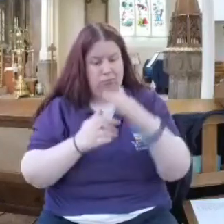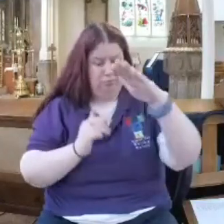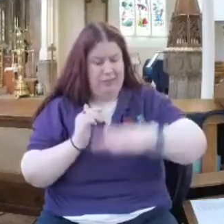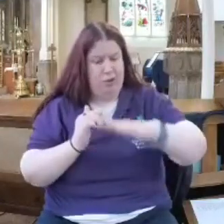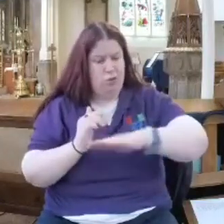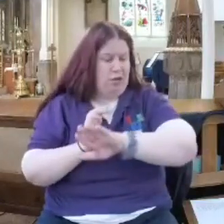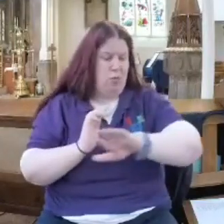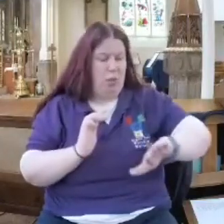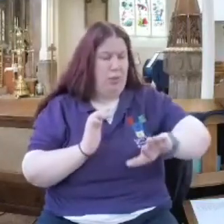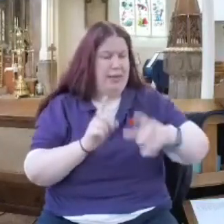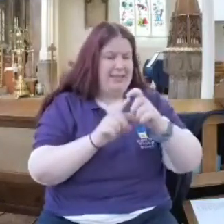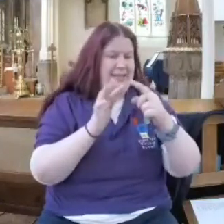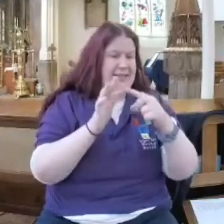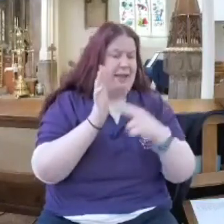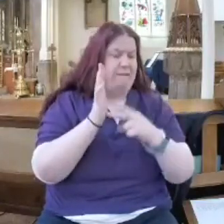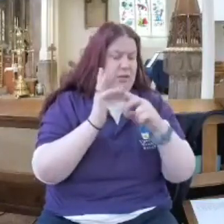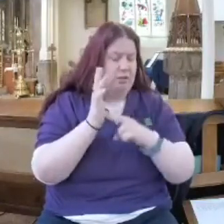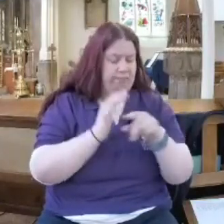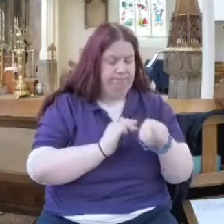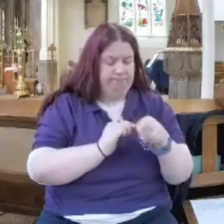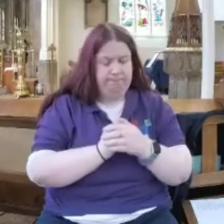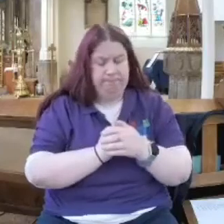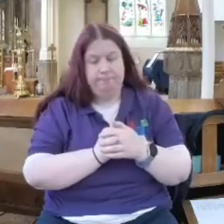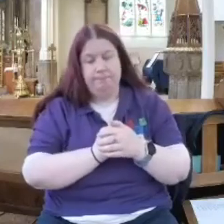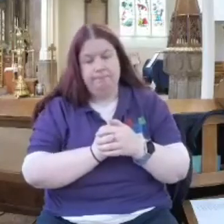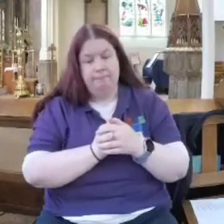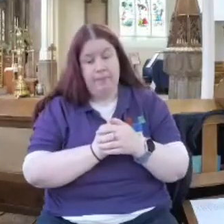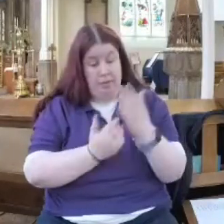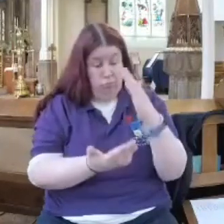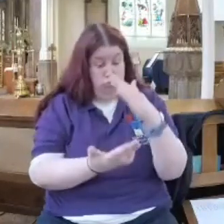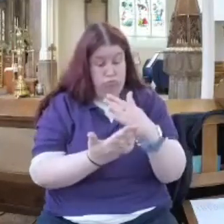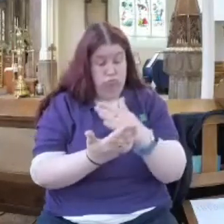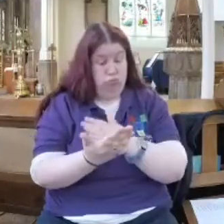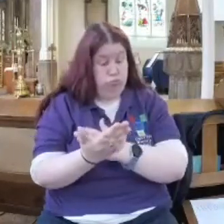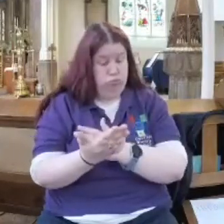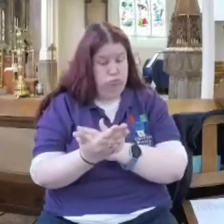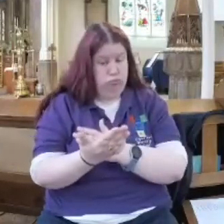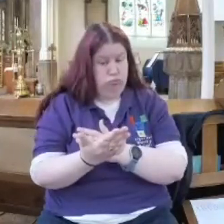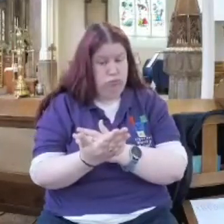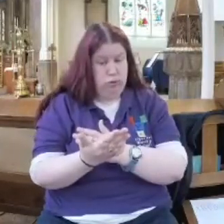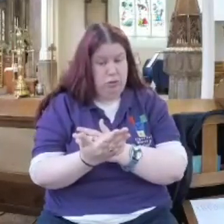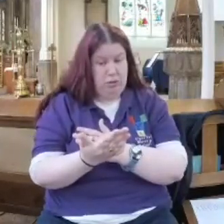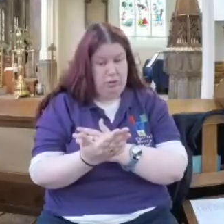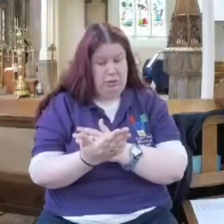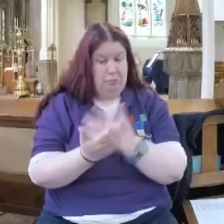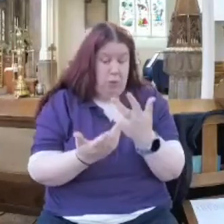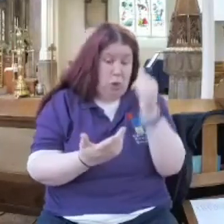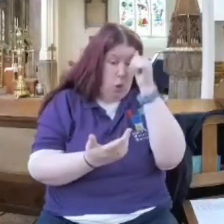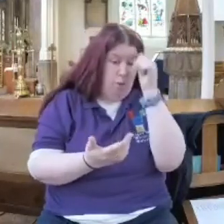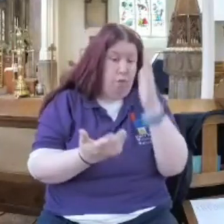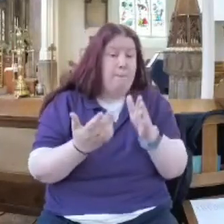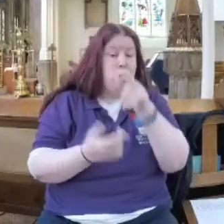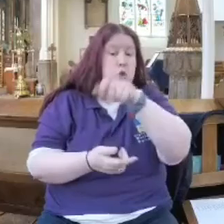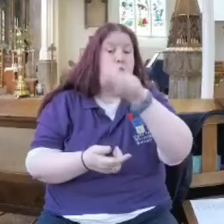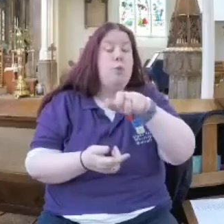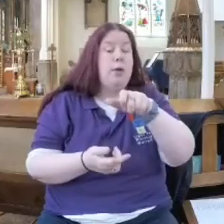Evidence of dinosaurs in the fossil record and the obvious lack of dinosaurs on Earth through recorded human history